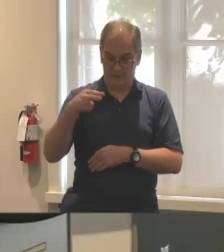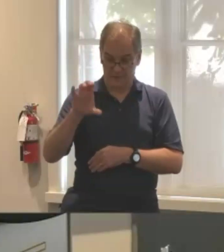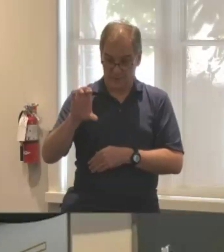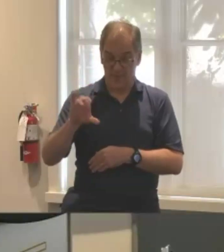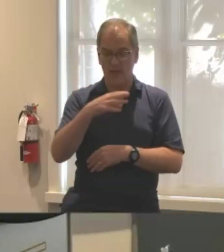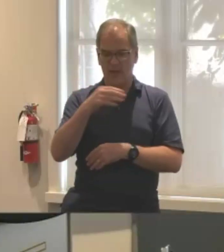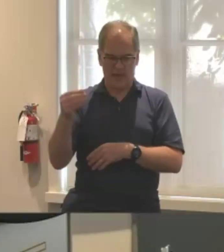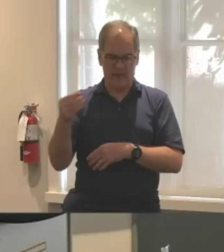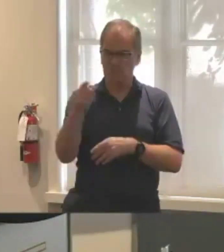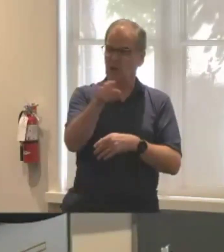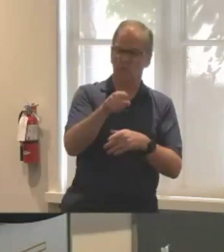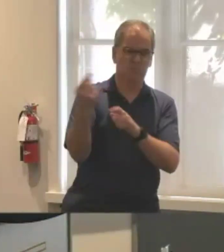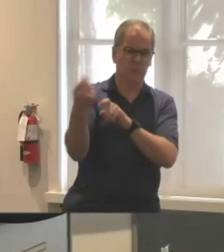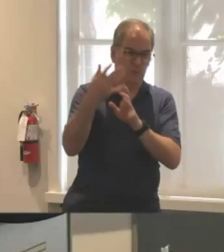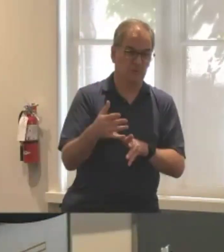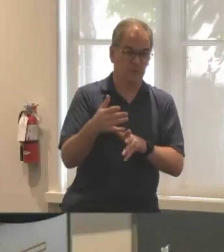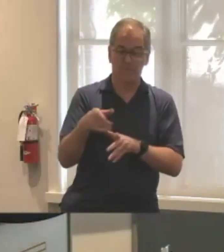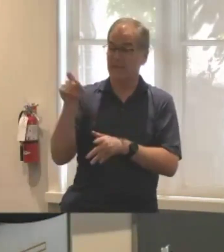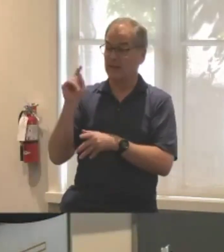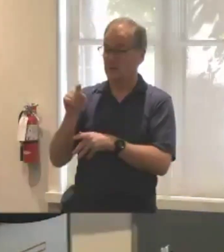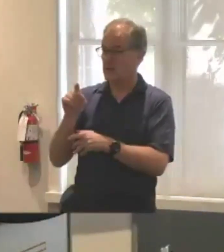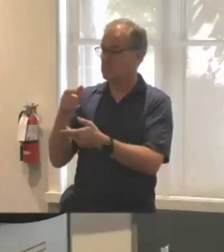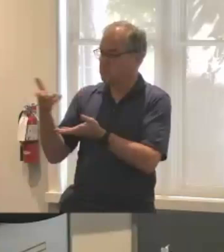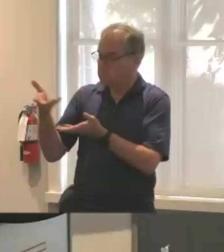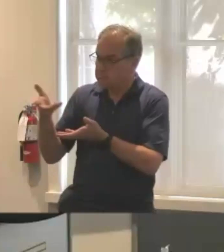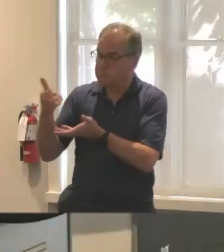made significant contributions to their initiatives.